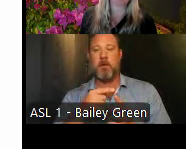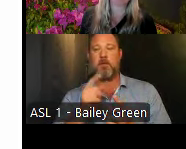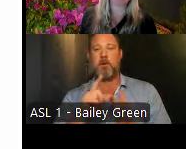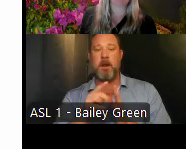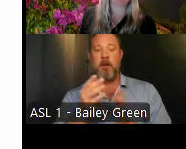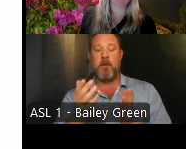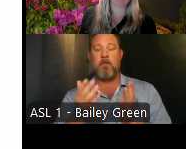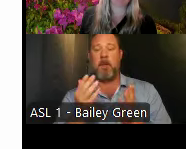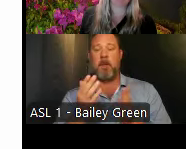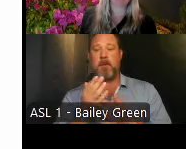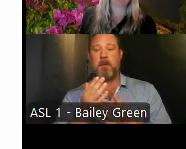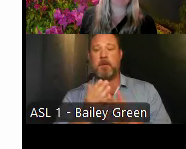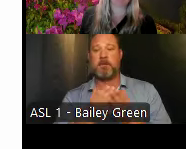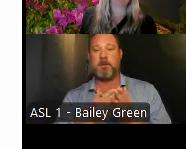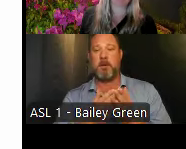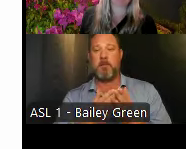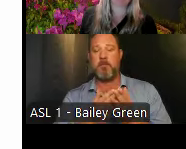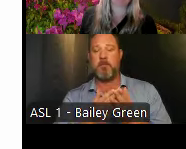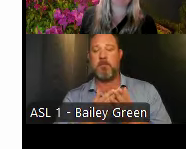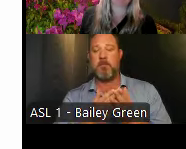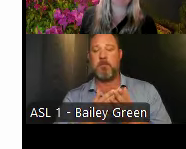there might be some